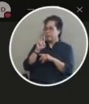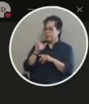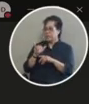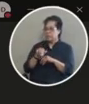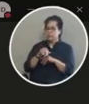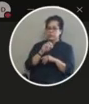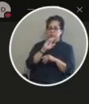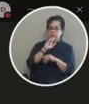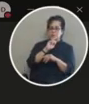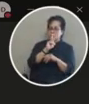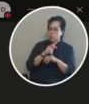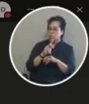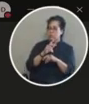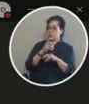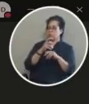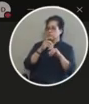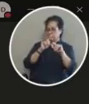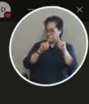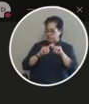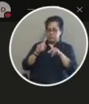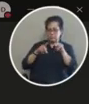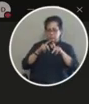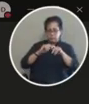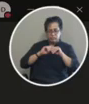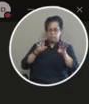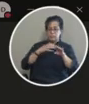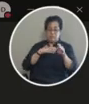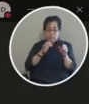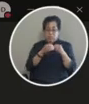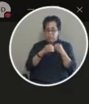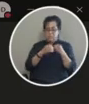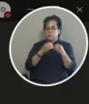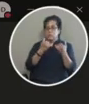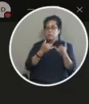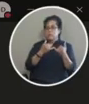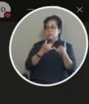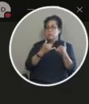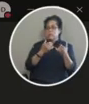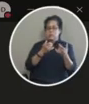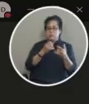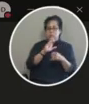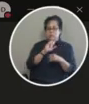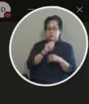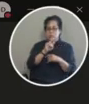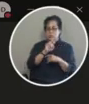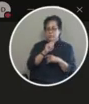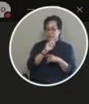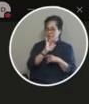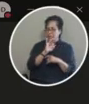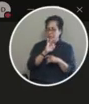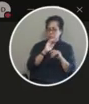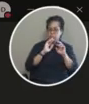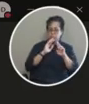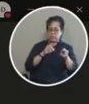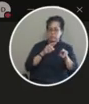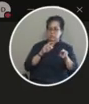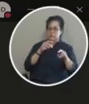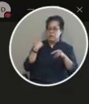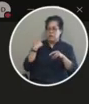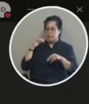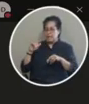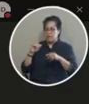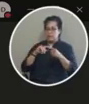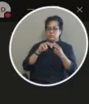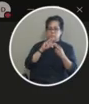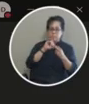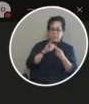from Carla, from all these different folks. We got my office working calls right now on COVID-19 responses with Rosemary, Angel,